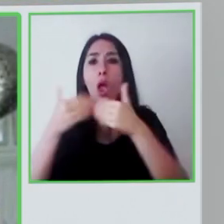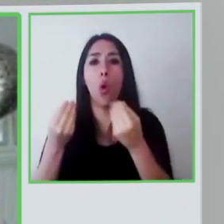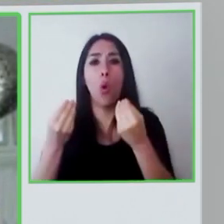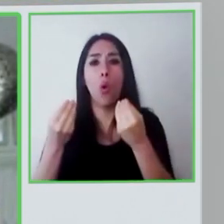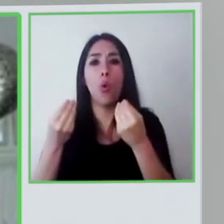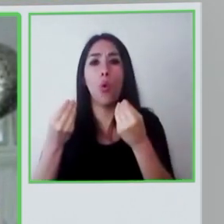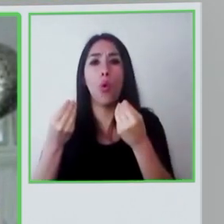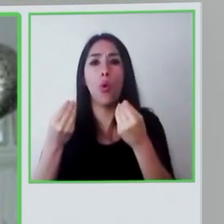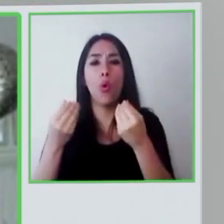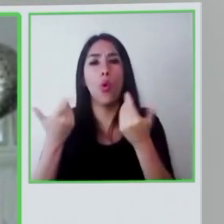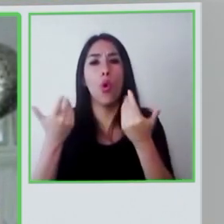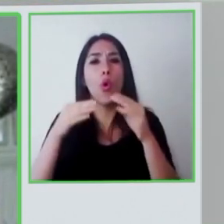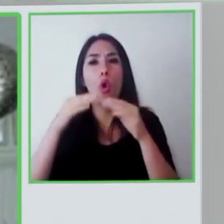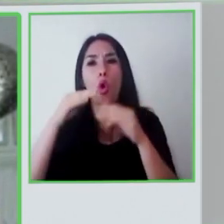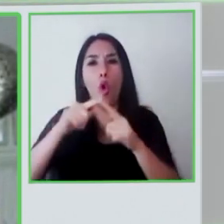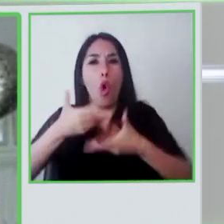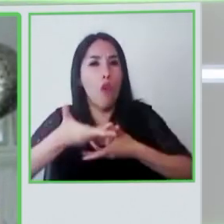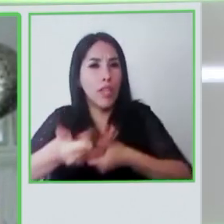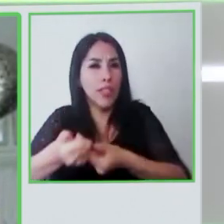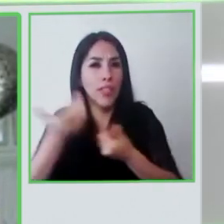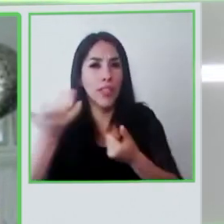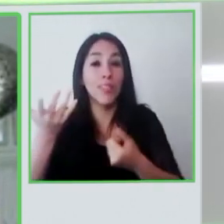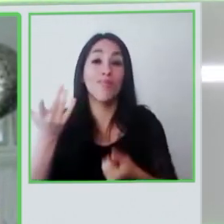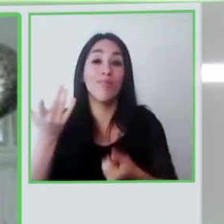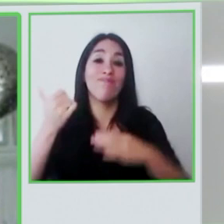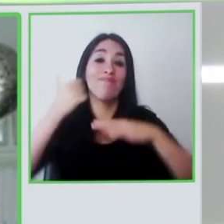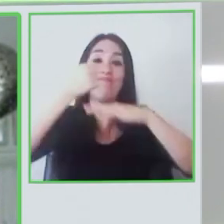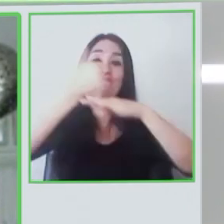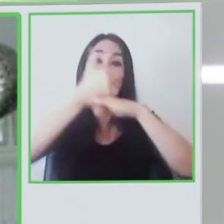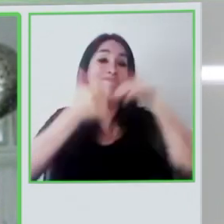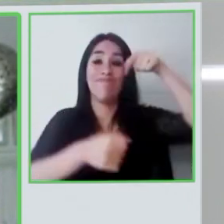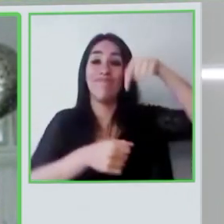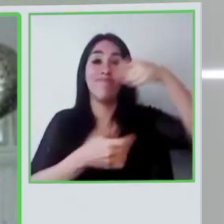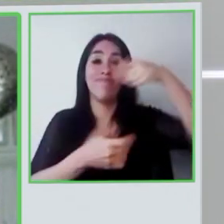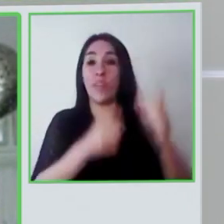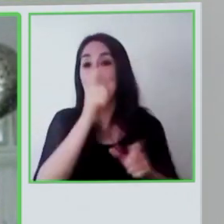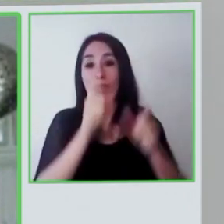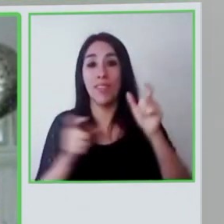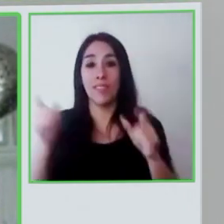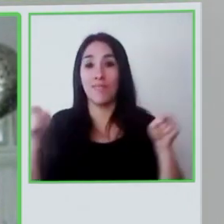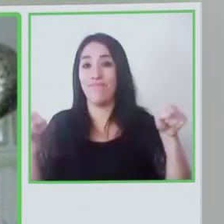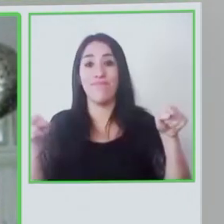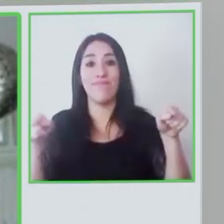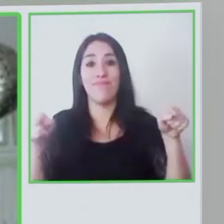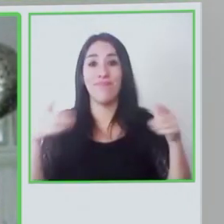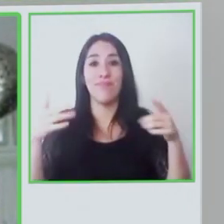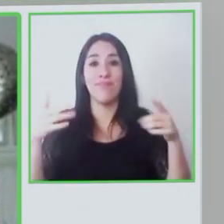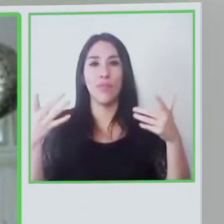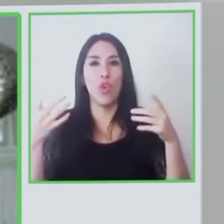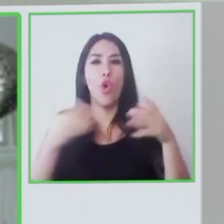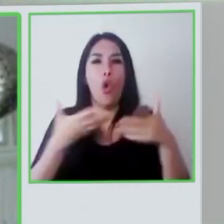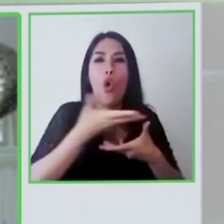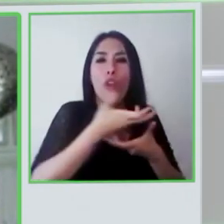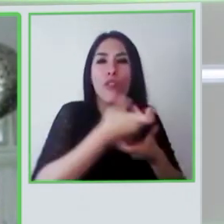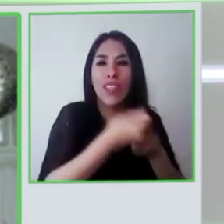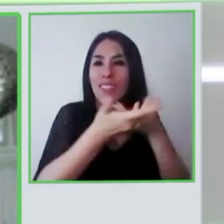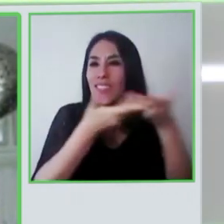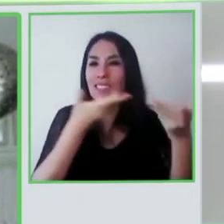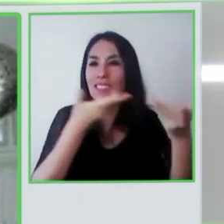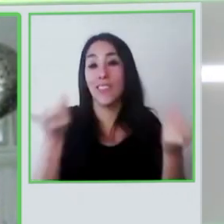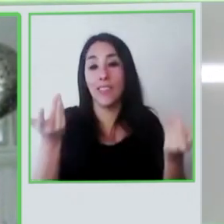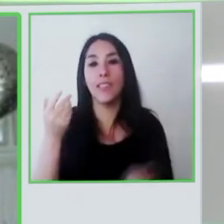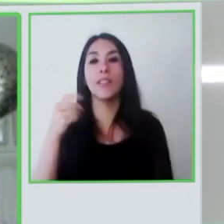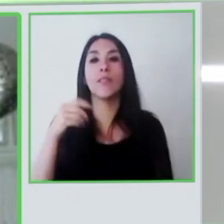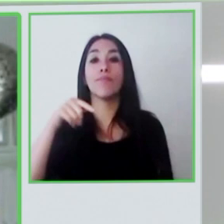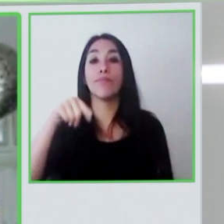among line managers and people with disabilities. For many years, we've been talking